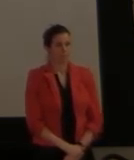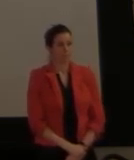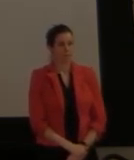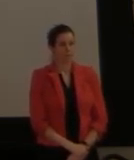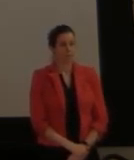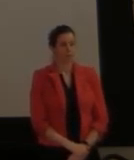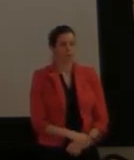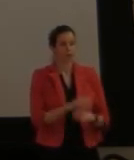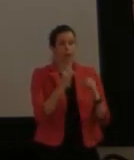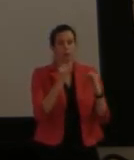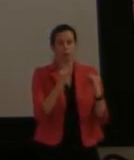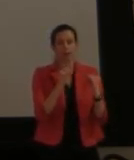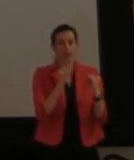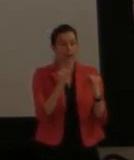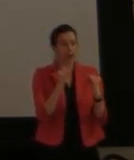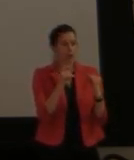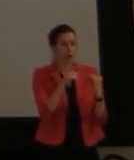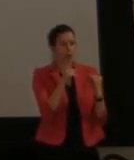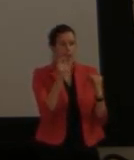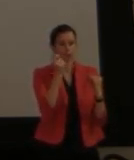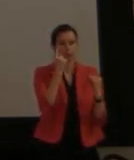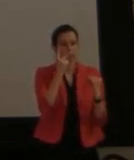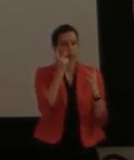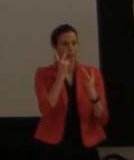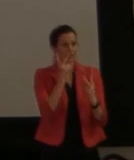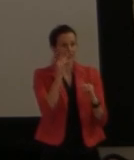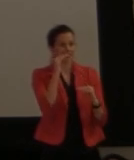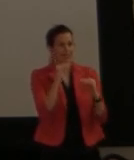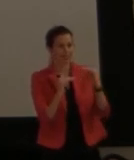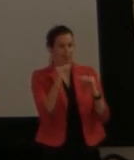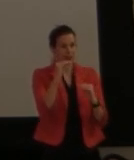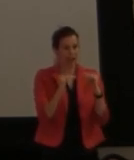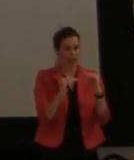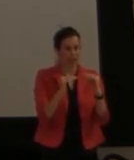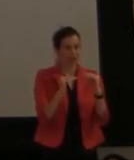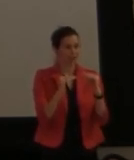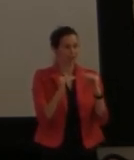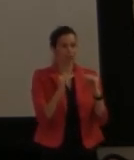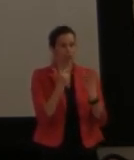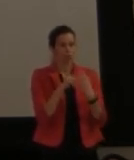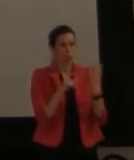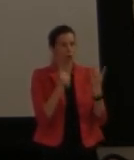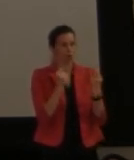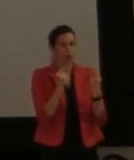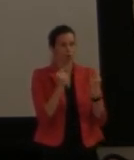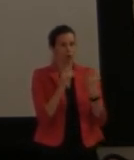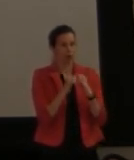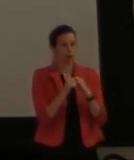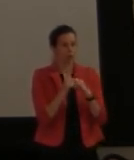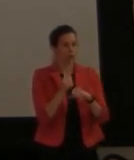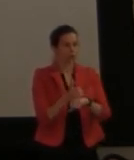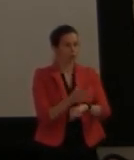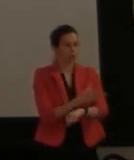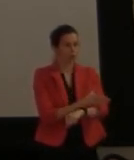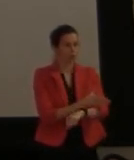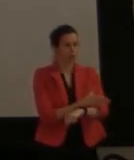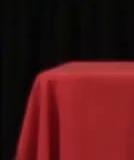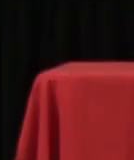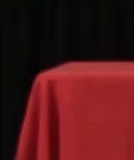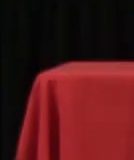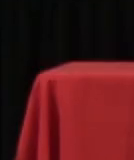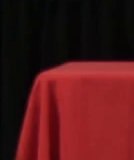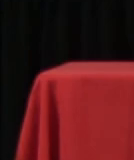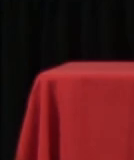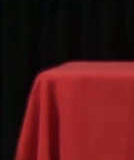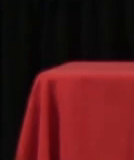So now that you know about the disparities and the perceptions of discrimination, what can we do to improve? So as the only academic